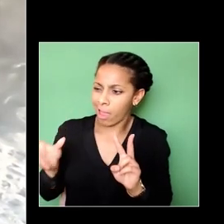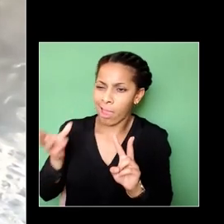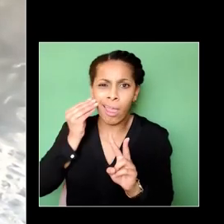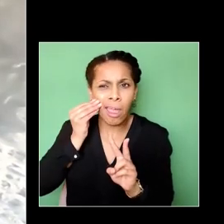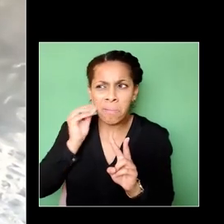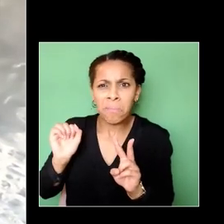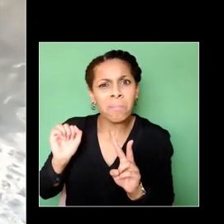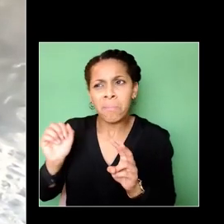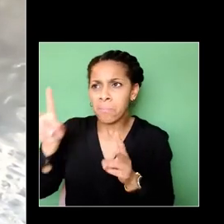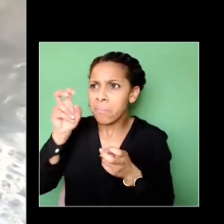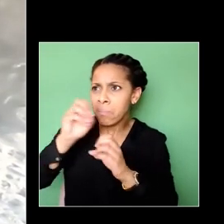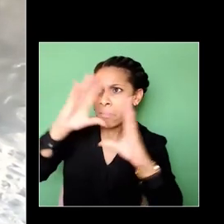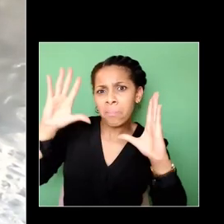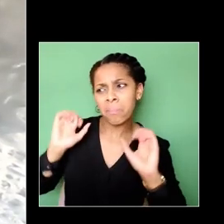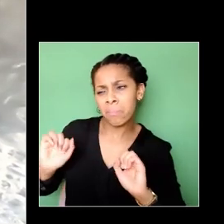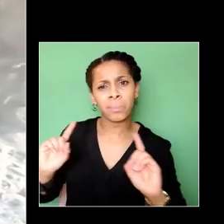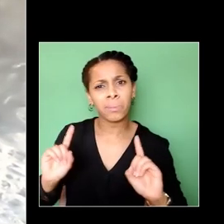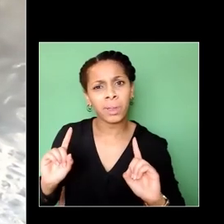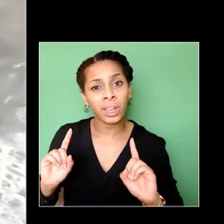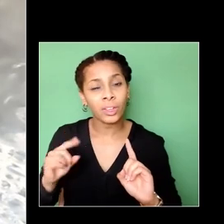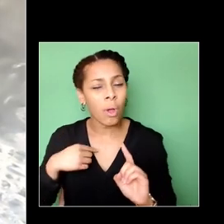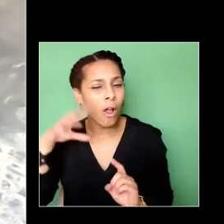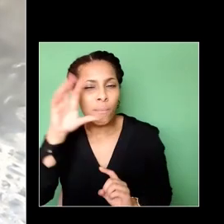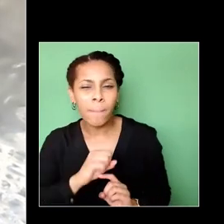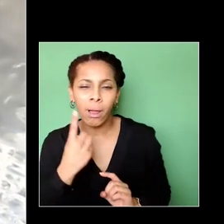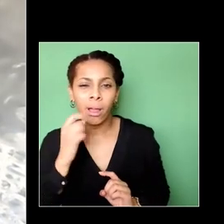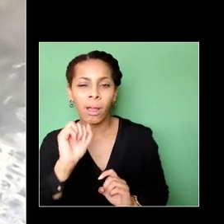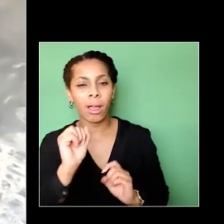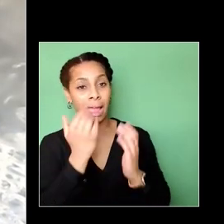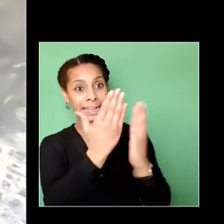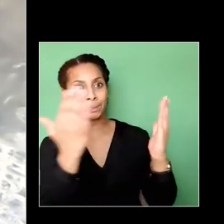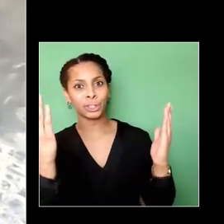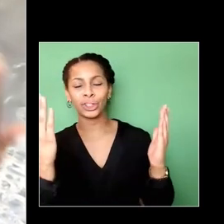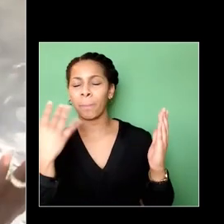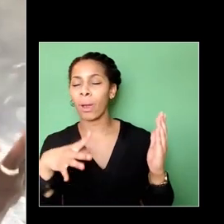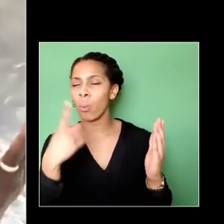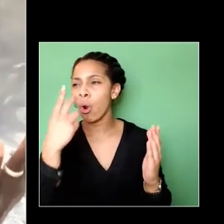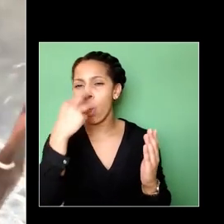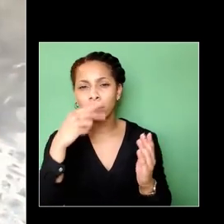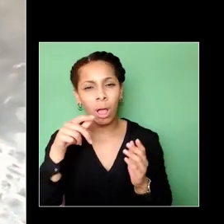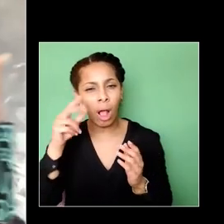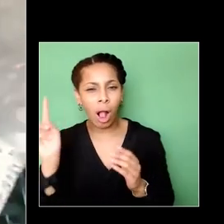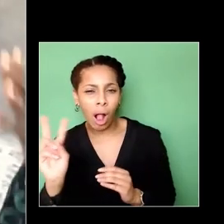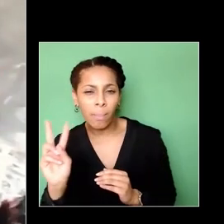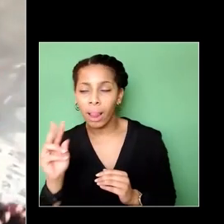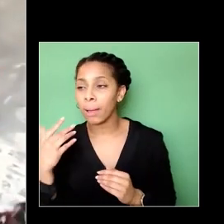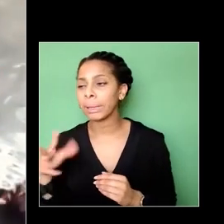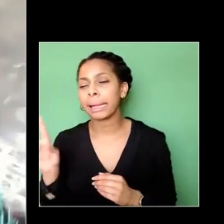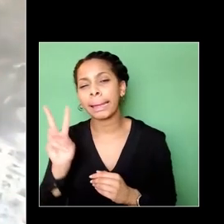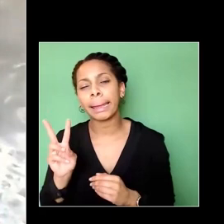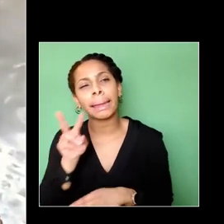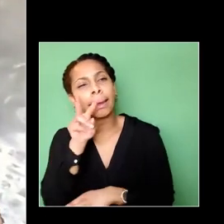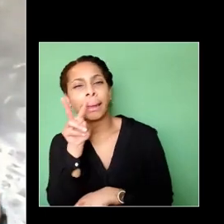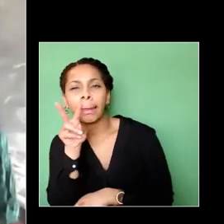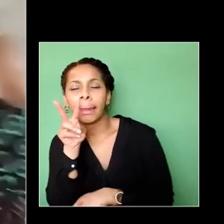being in the gallery when your exhibition was up and an older couple were looking at the work and they were discussing how your painting